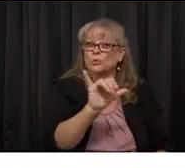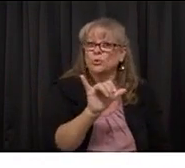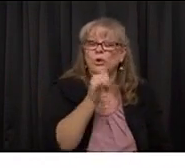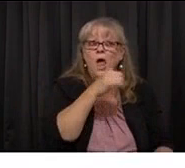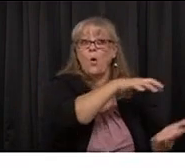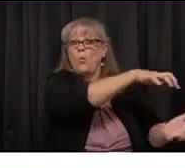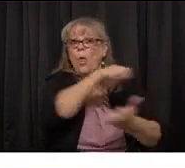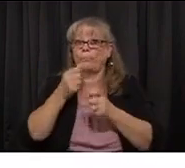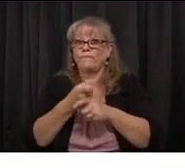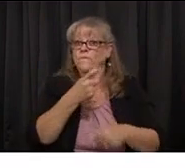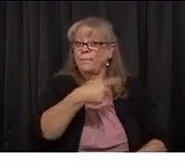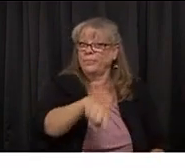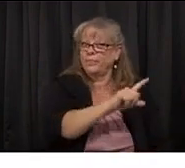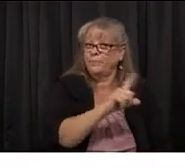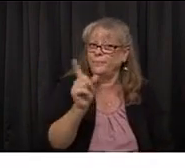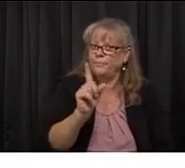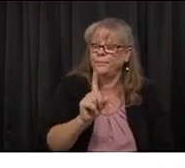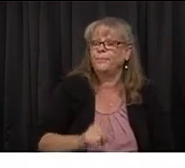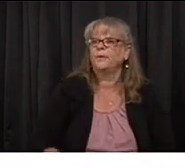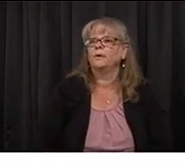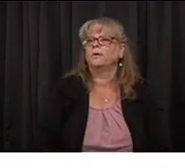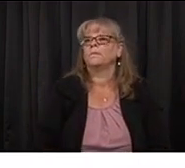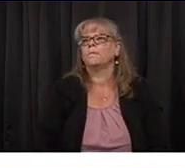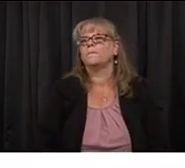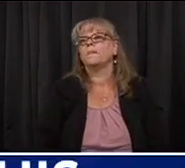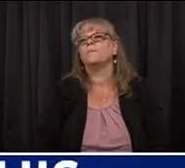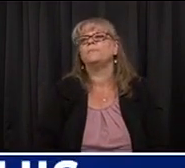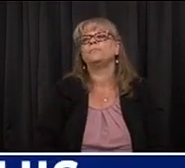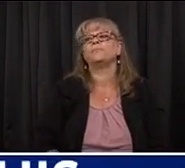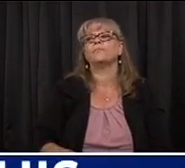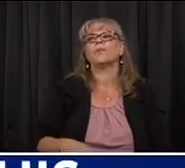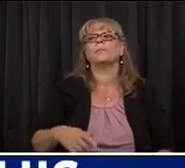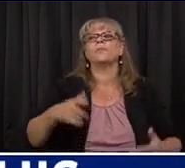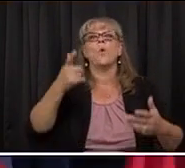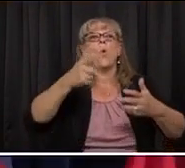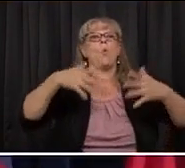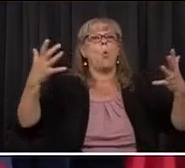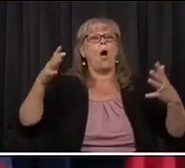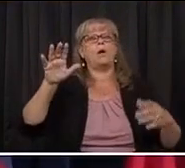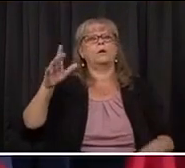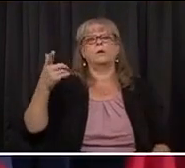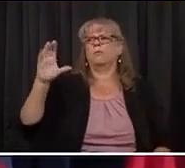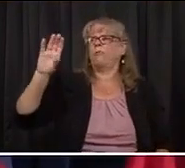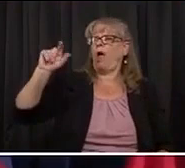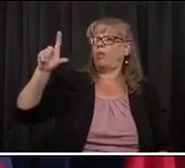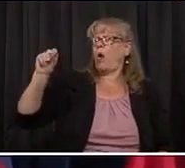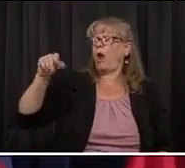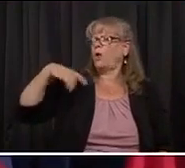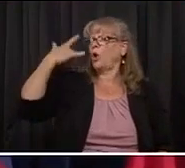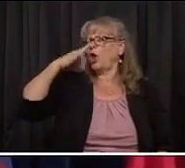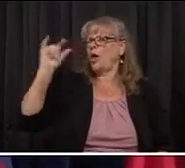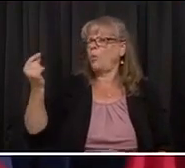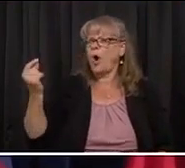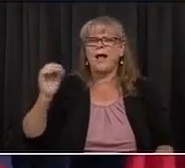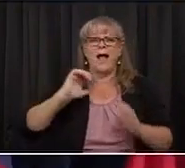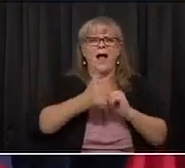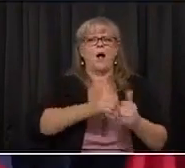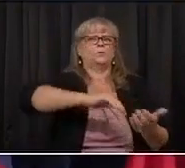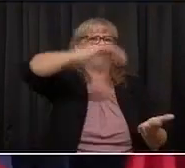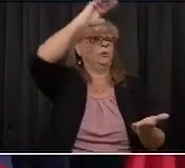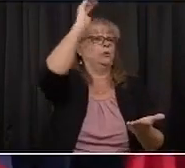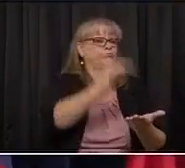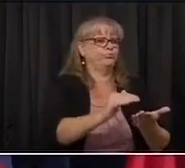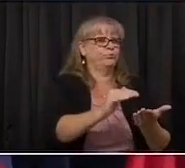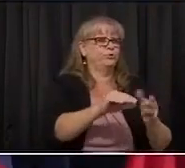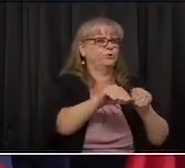side. The fate of our state in both suppression and economic recovery is in your hands. We do